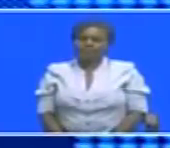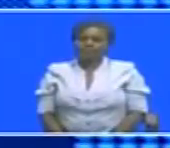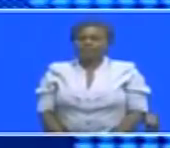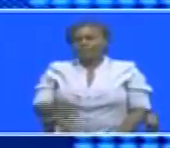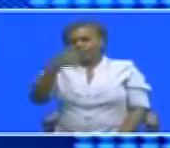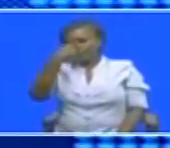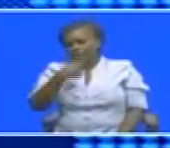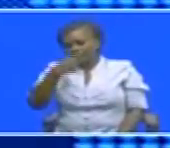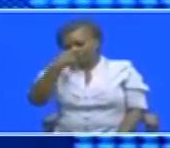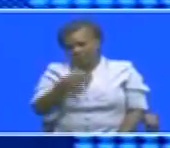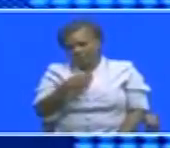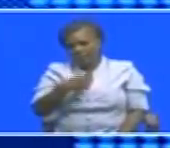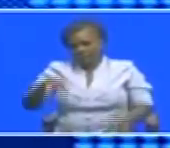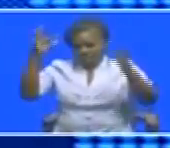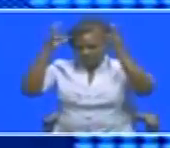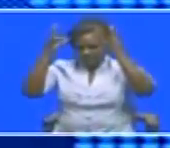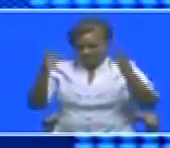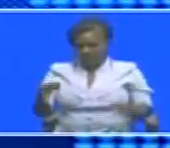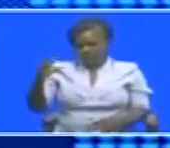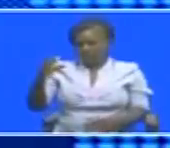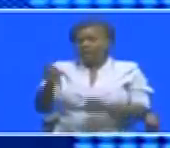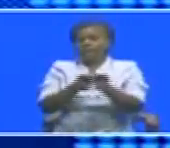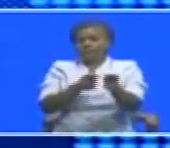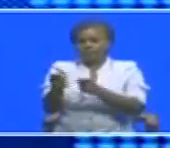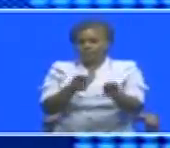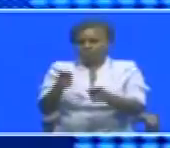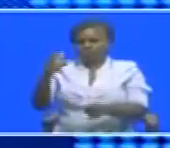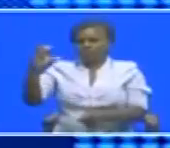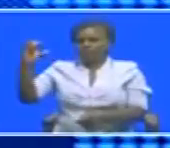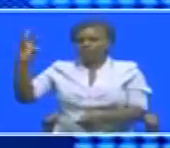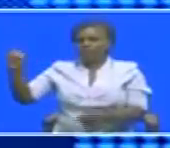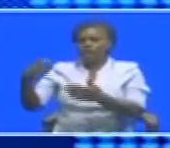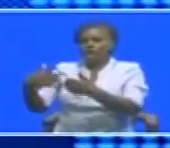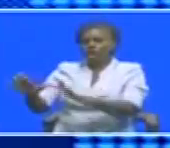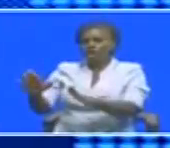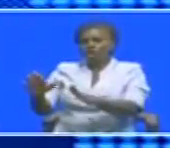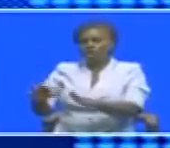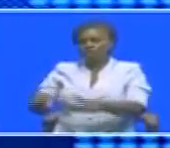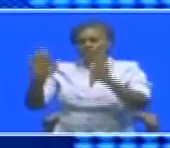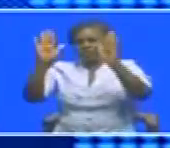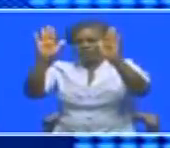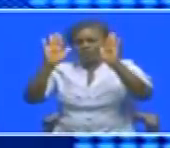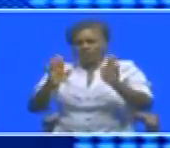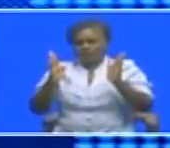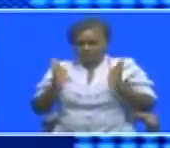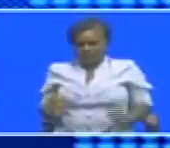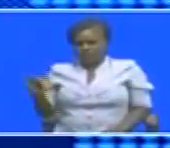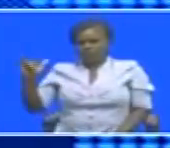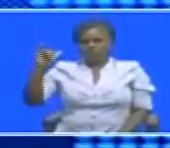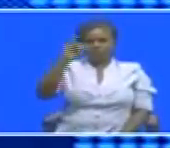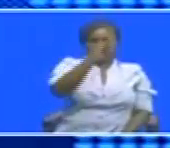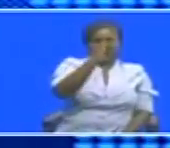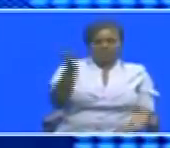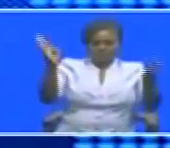To Tanzania now, where the ruling Chama Cha Mapinduzi CCM party has lost one of its key figures in a plane crash that